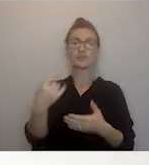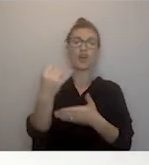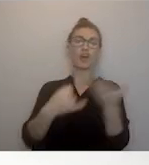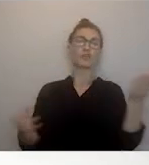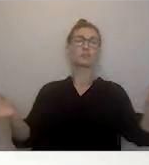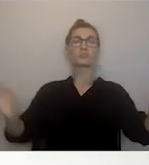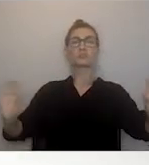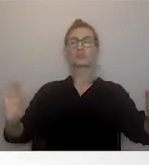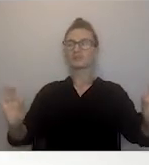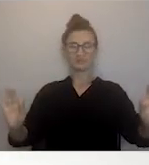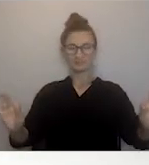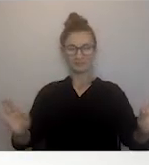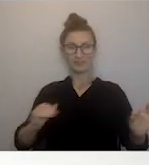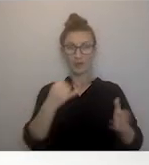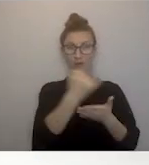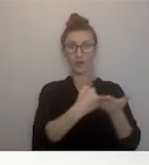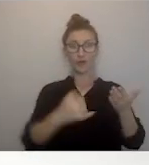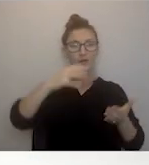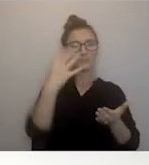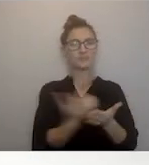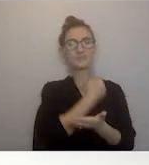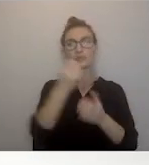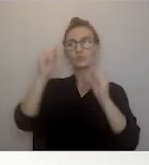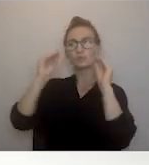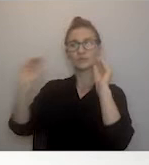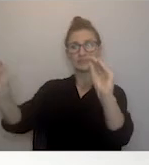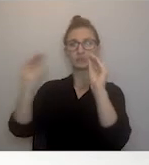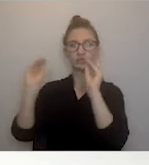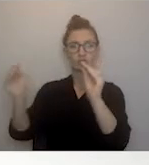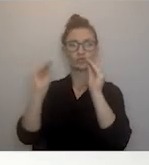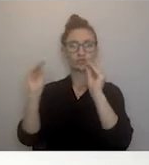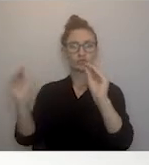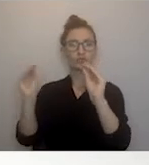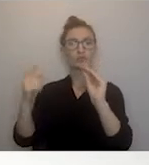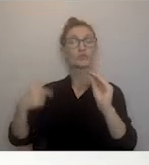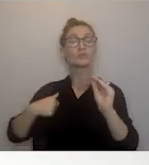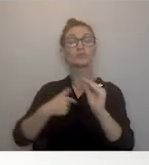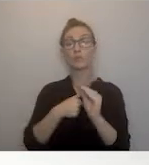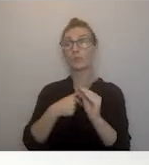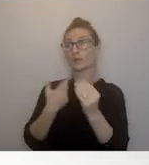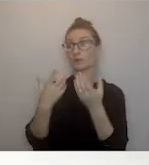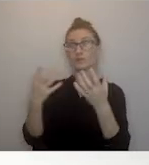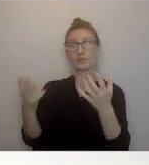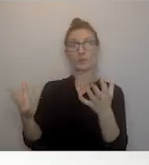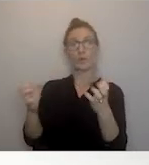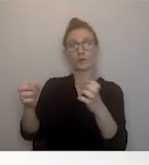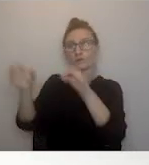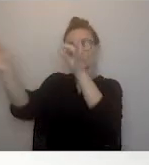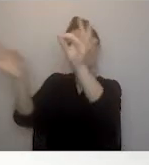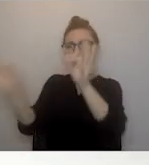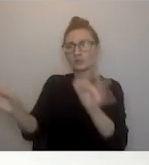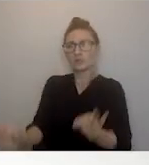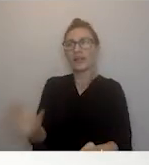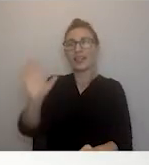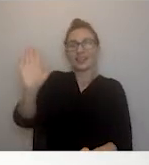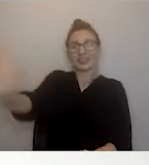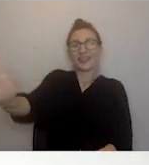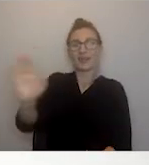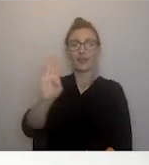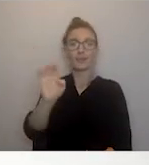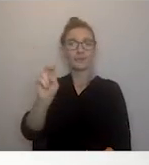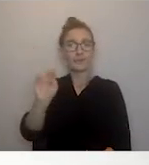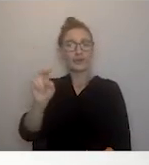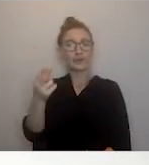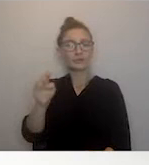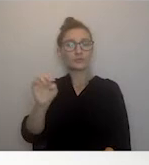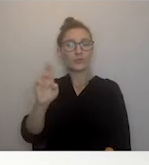type of art can be used to teach so many other things. So in this particular program, it was really about hitting those 6th through 8th grade benchmarks in